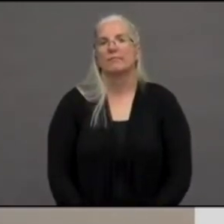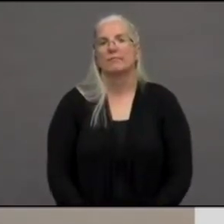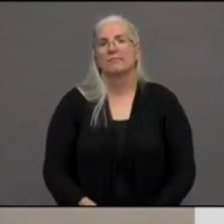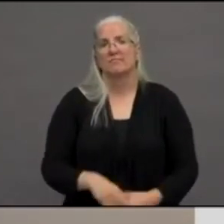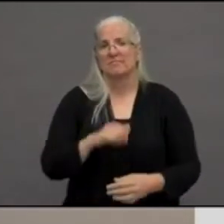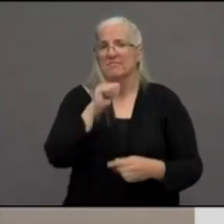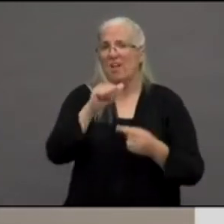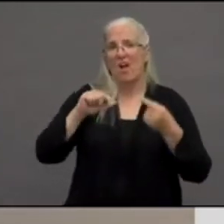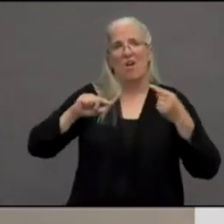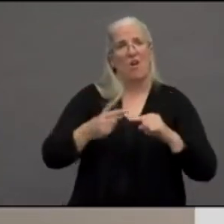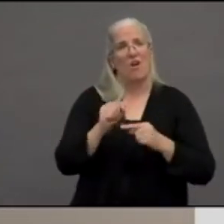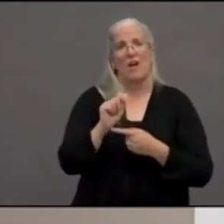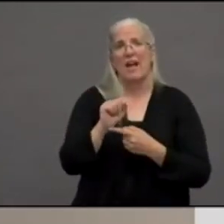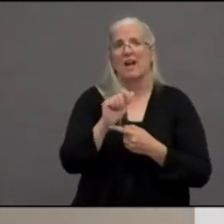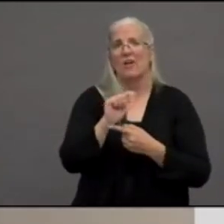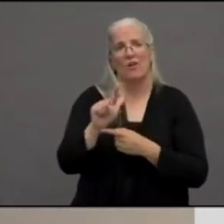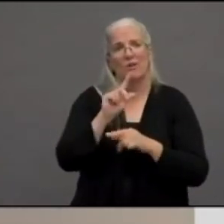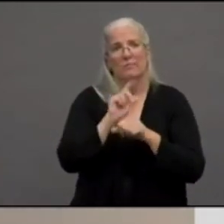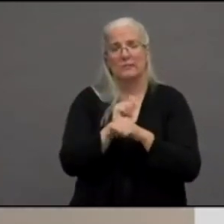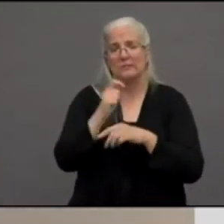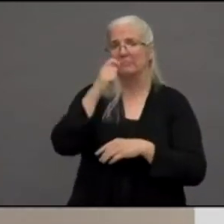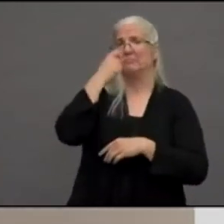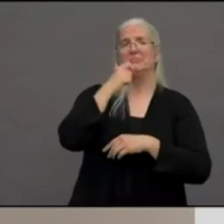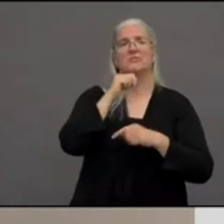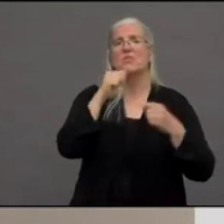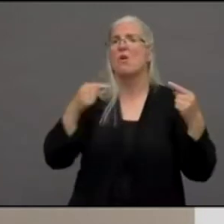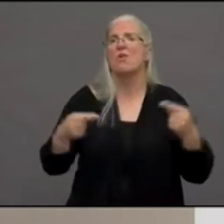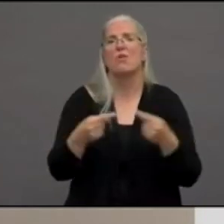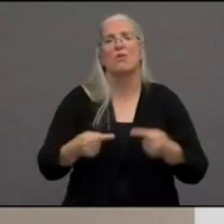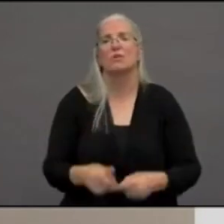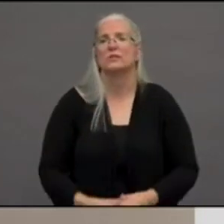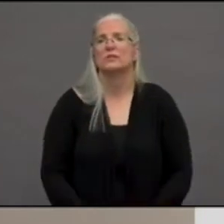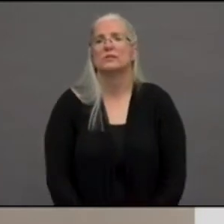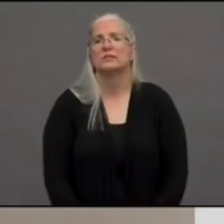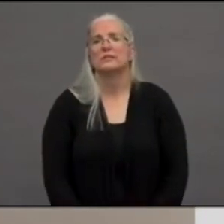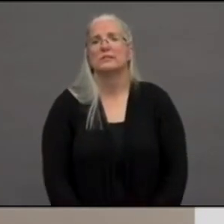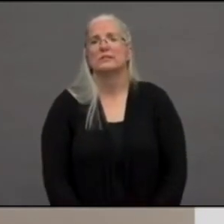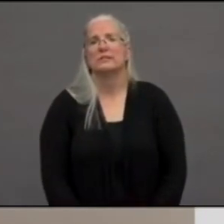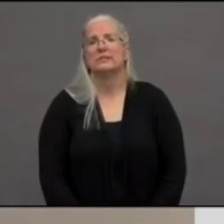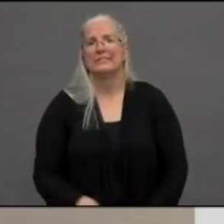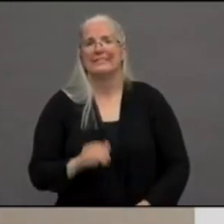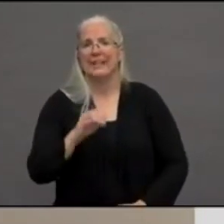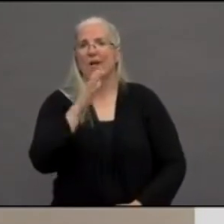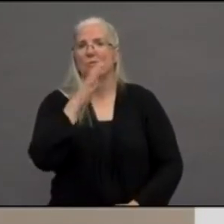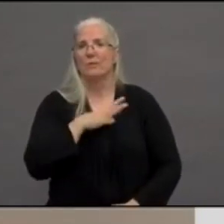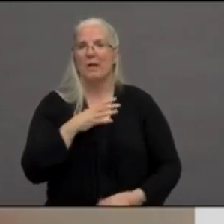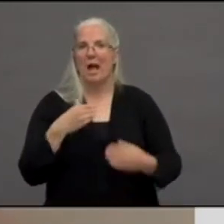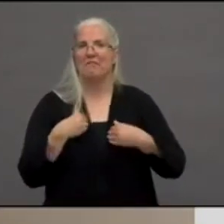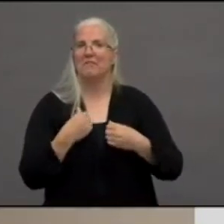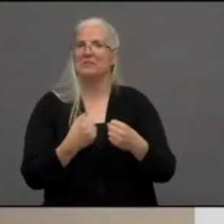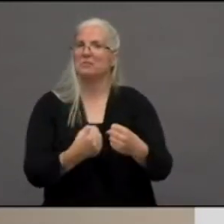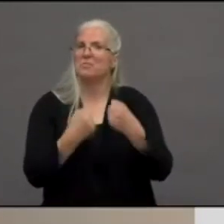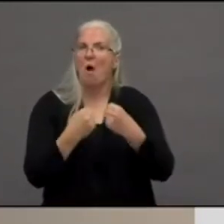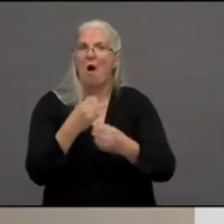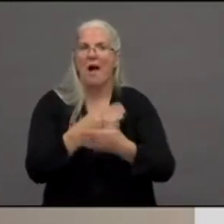And she had a heavy hand like a boxer or something like that. Or somebody's been going to the gym.